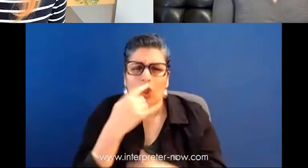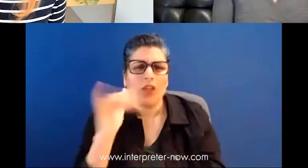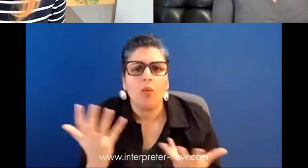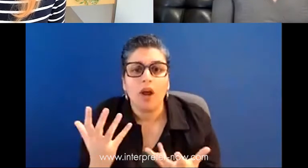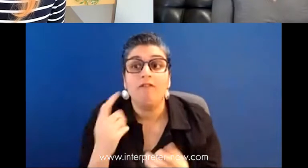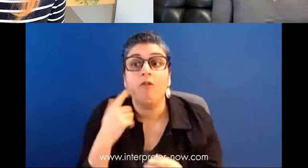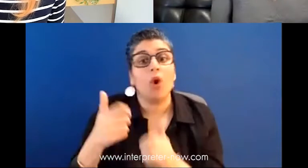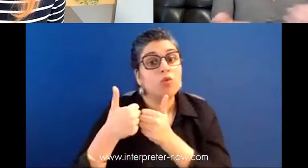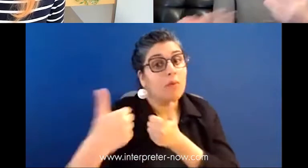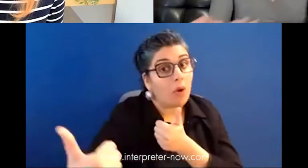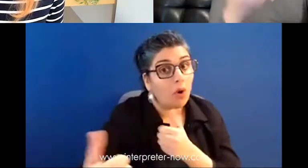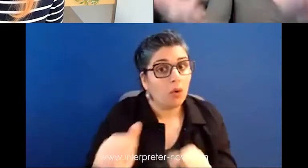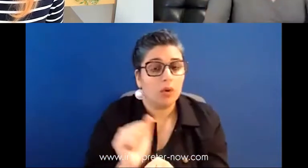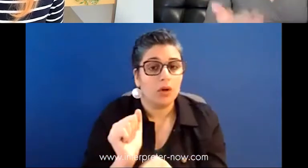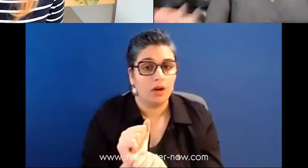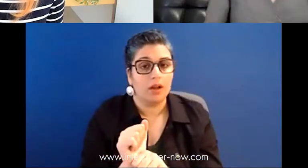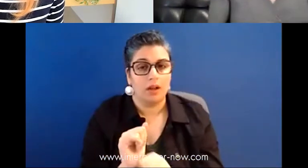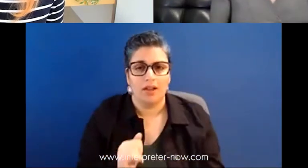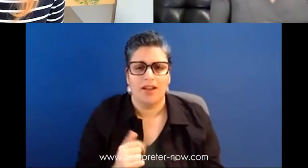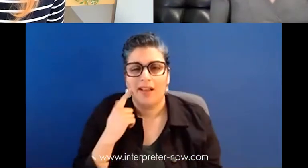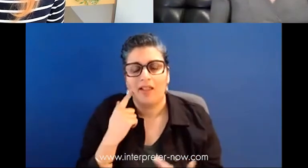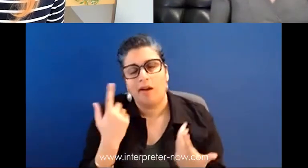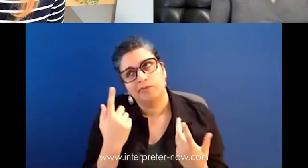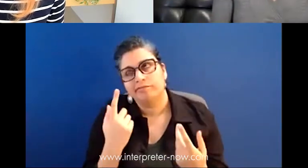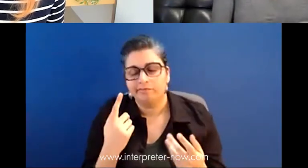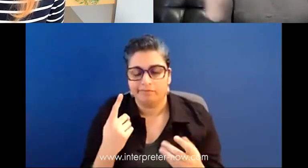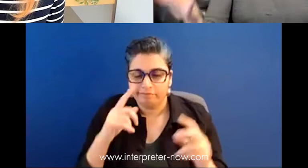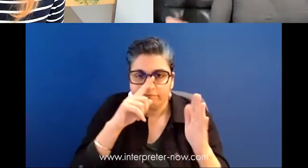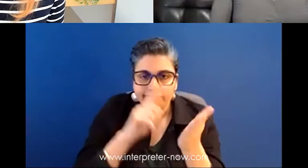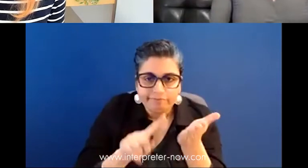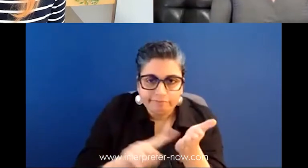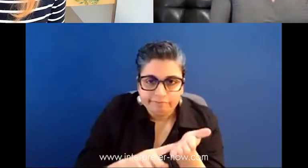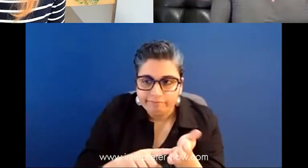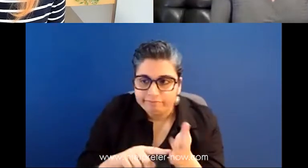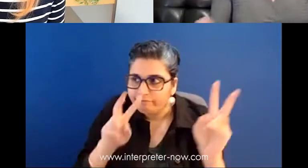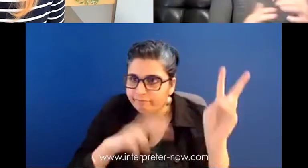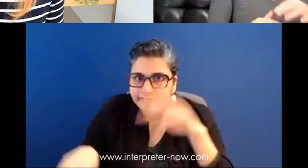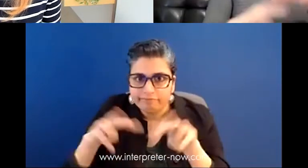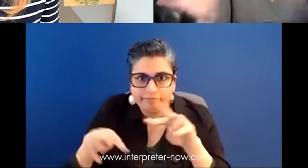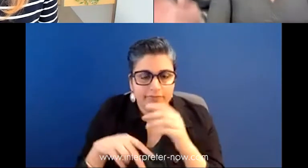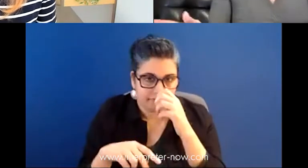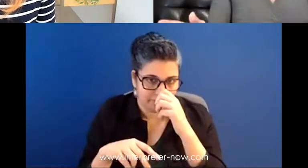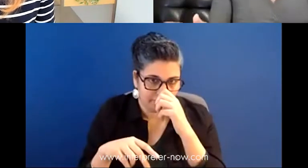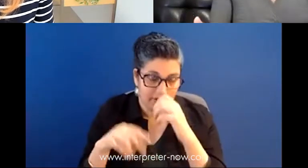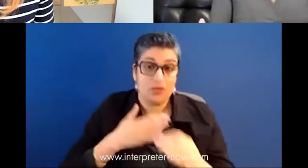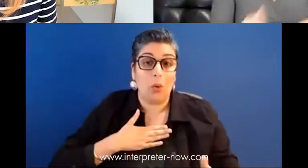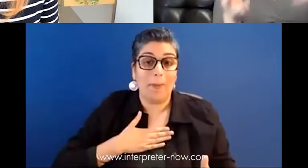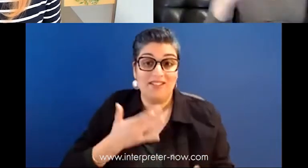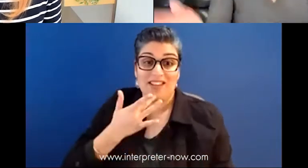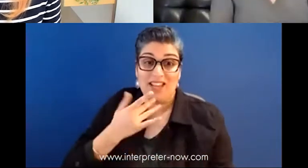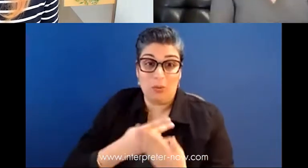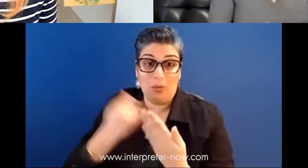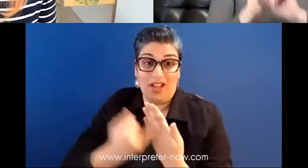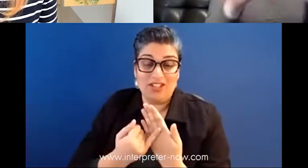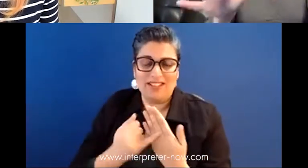work? And I thought I'd just be able to dig up some research papers. My favorite projects are the ones where I don't actually have to do anything. I just dig